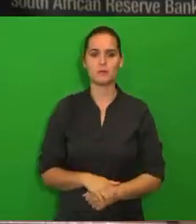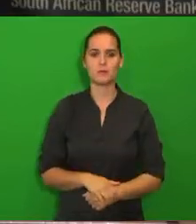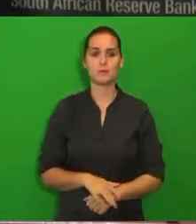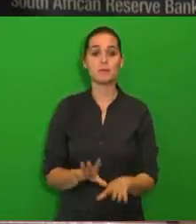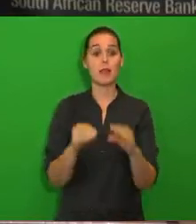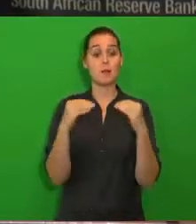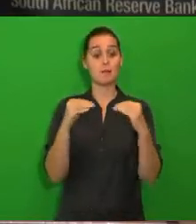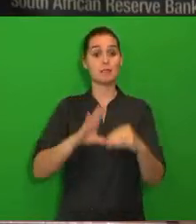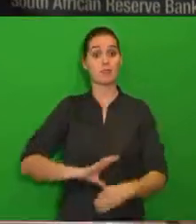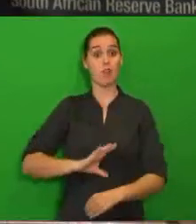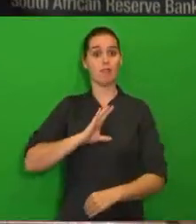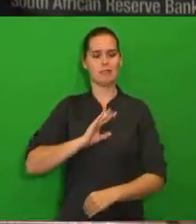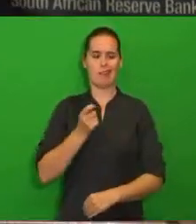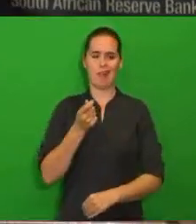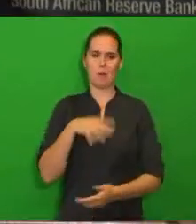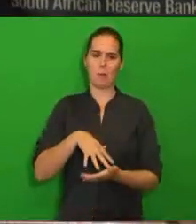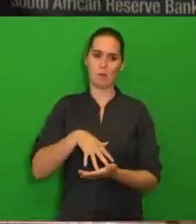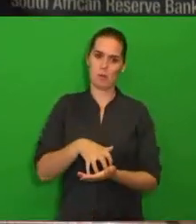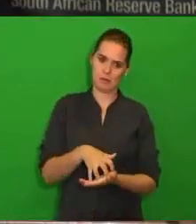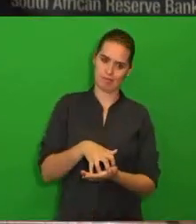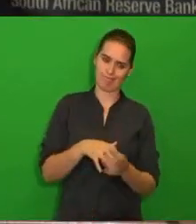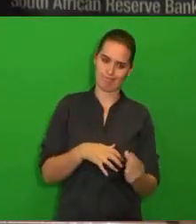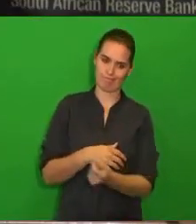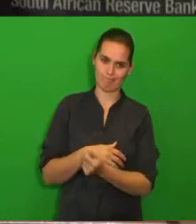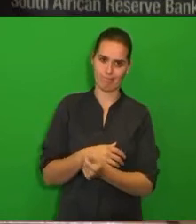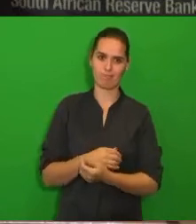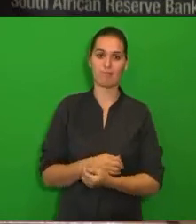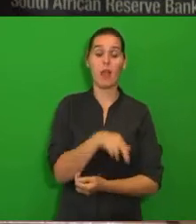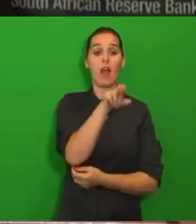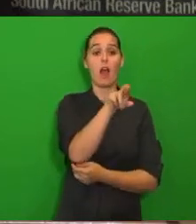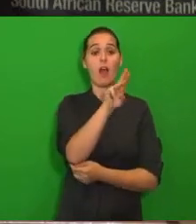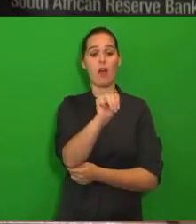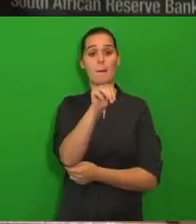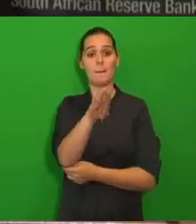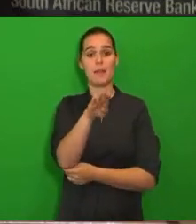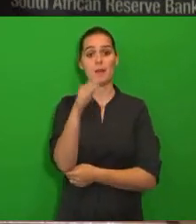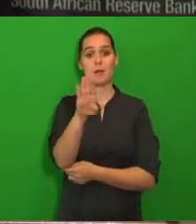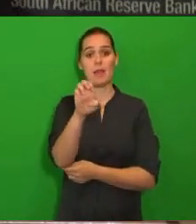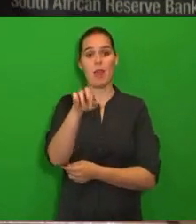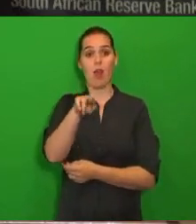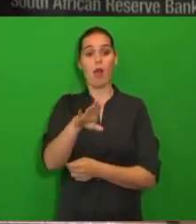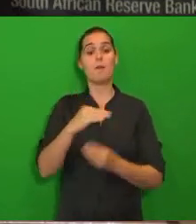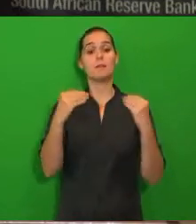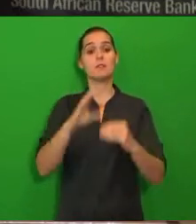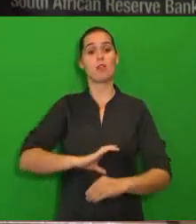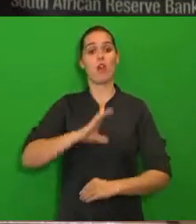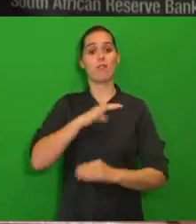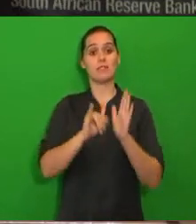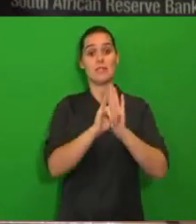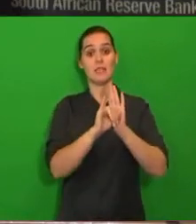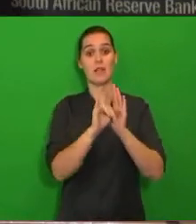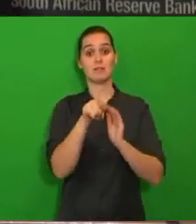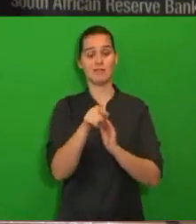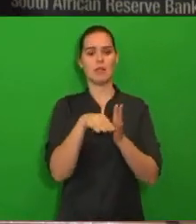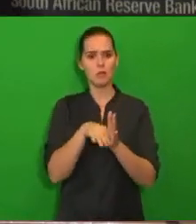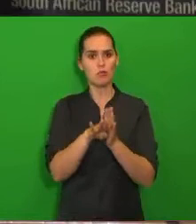Business confidence remains weak. The RMB BER Business Confidence Index